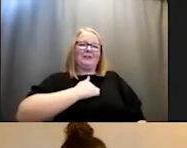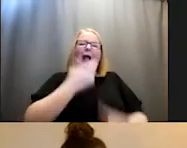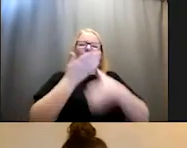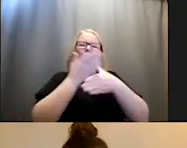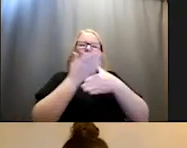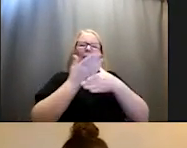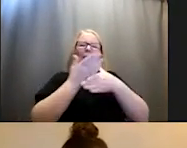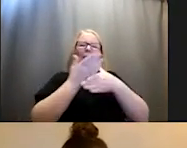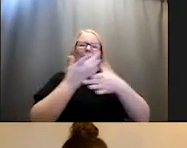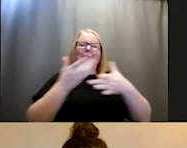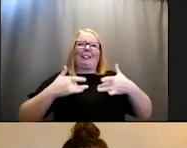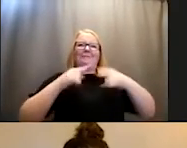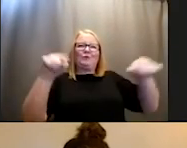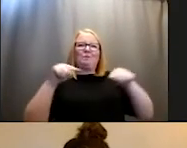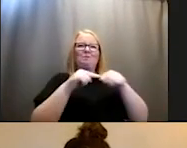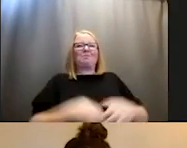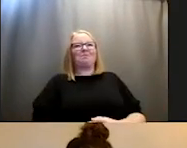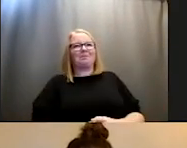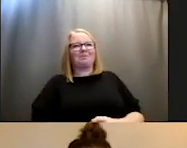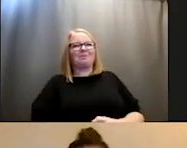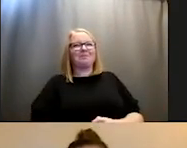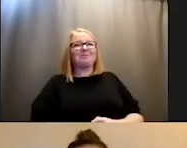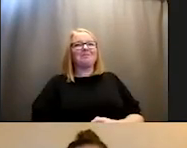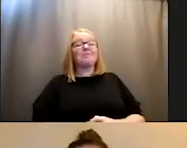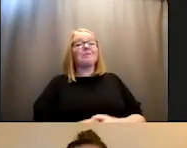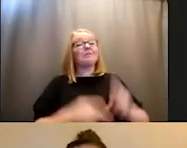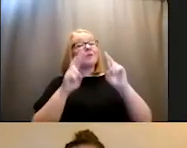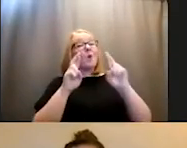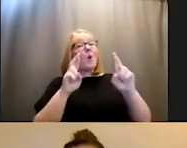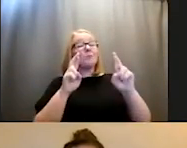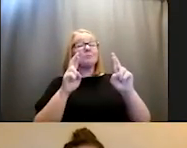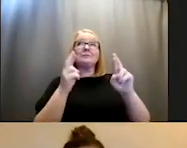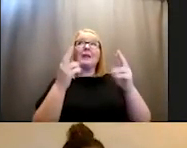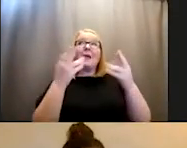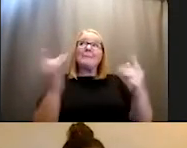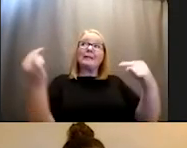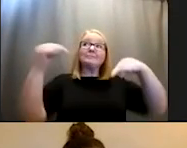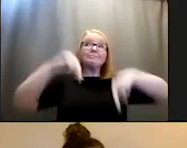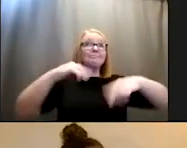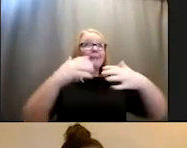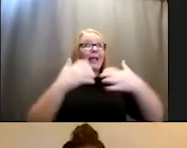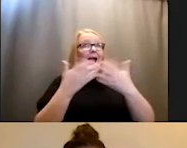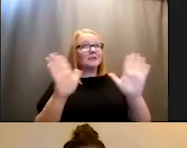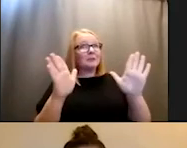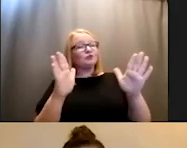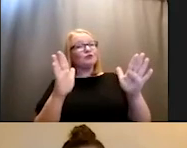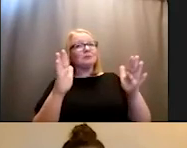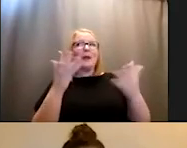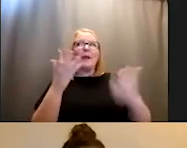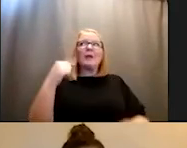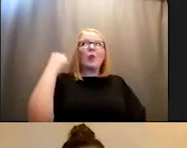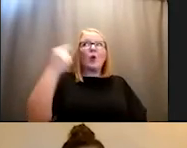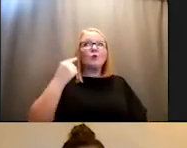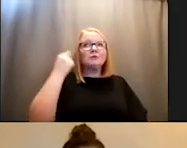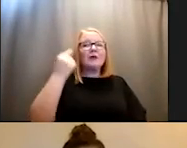room. So hopefully some of you have had an opportunity to come to the exhibition either in London or